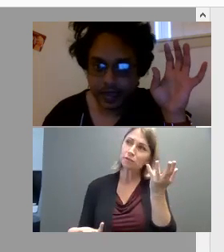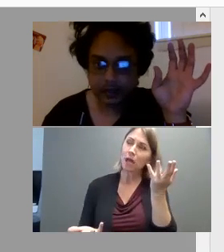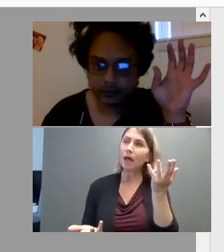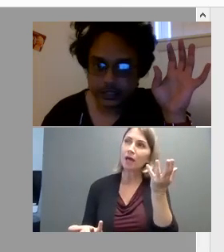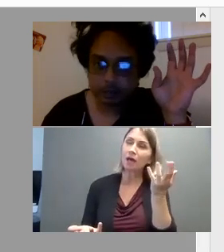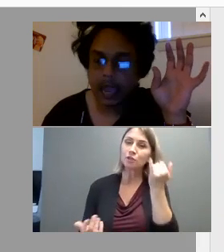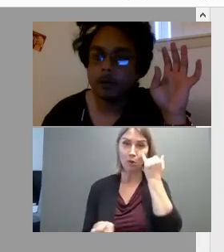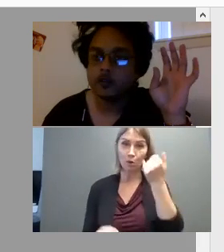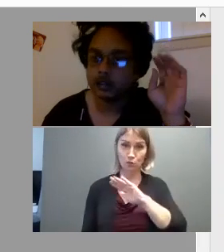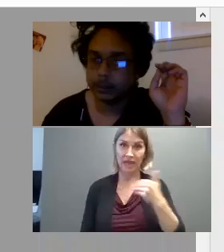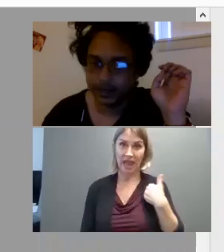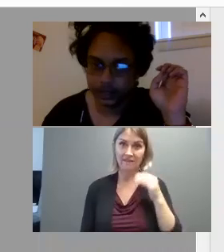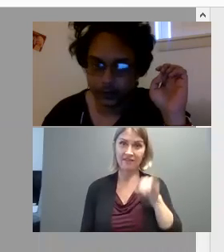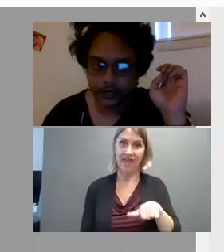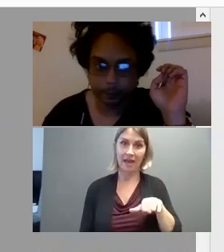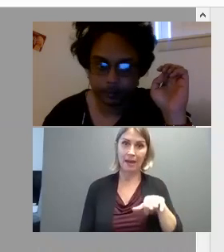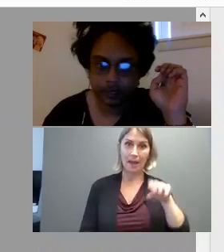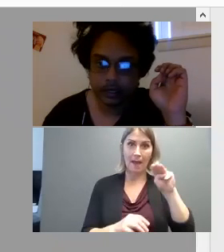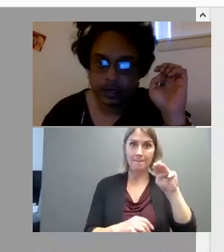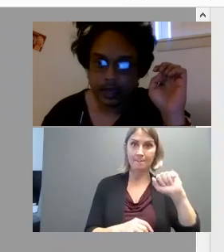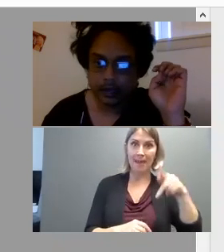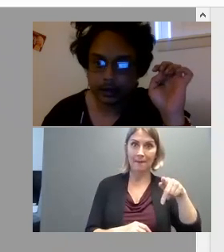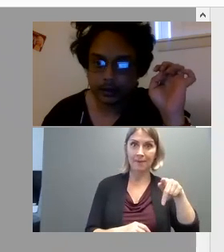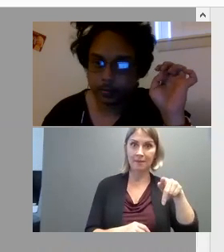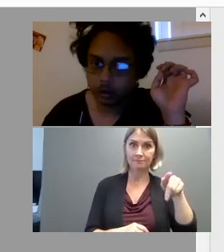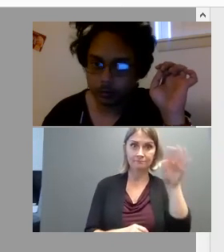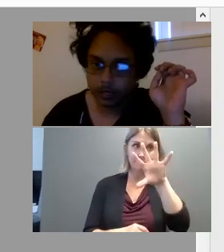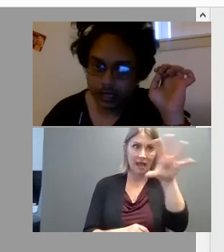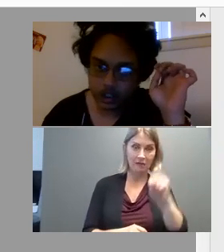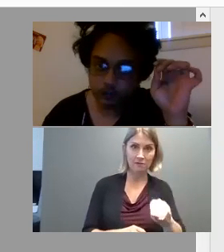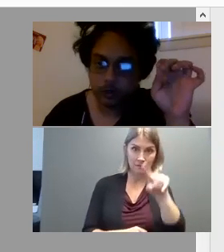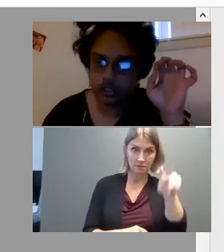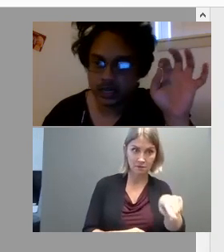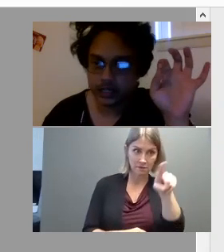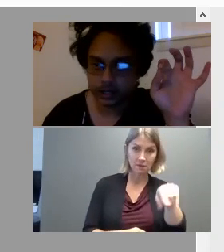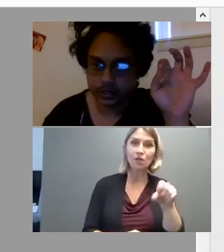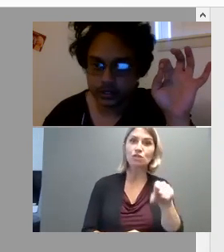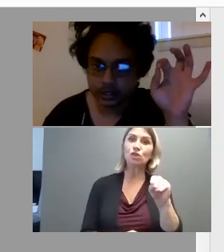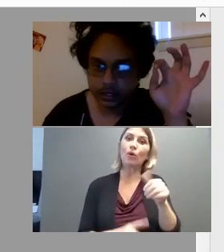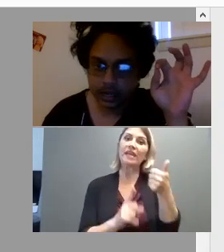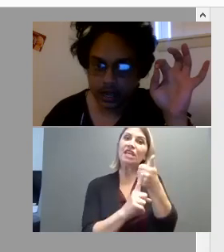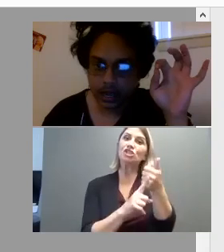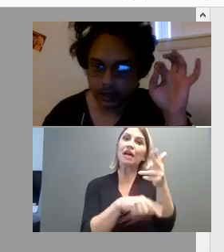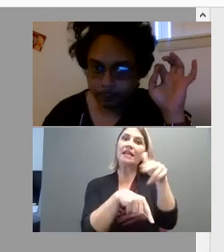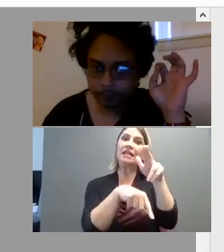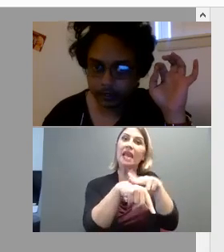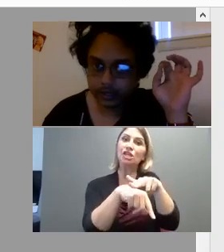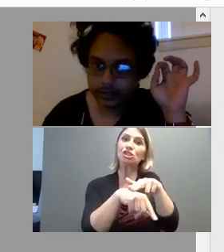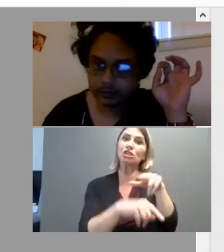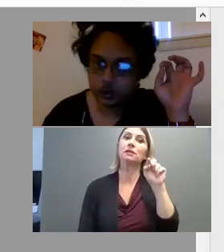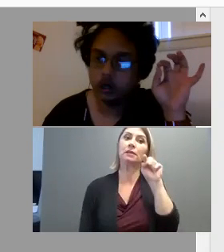that we have this map of South America, right? And each of those nations